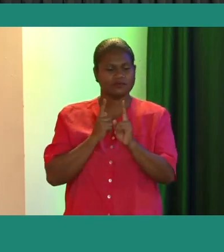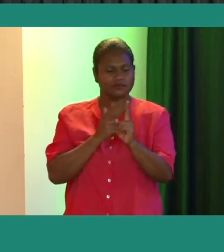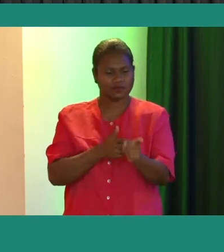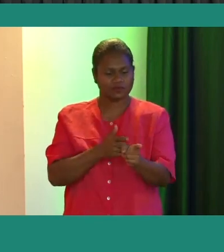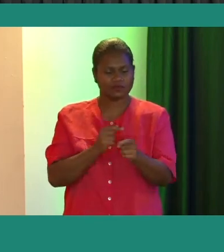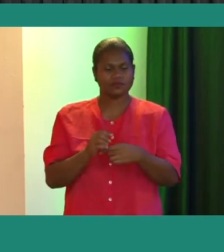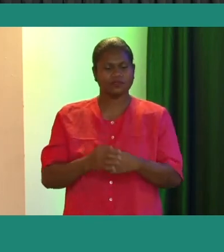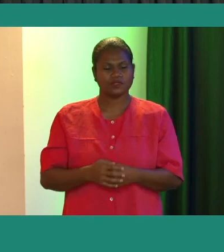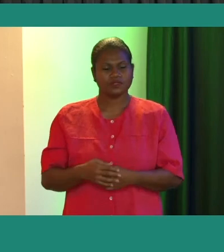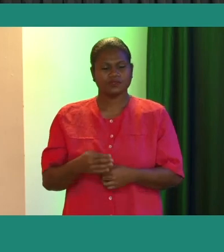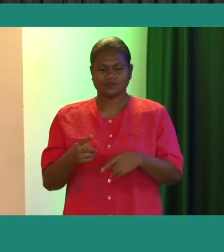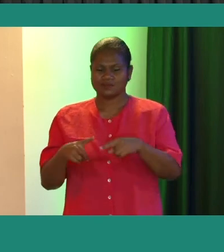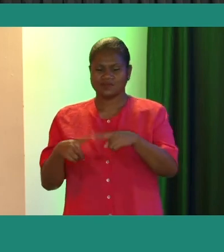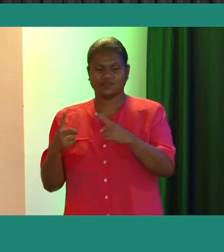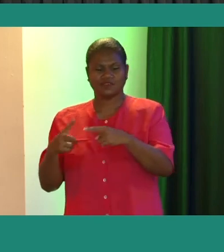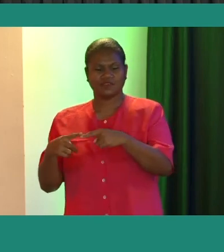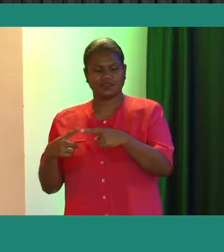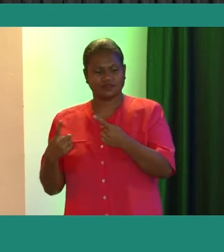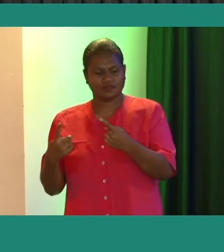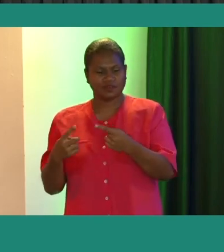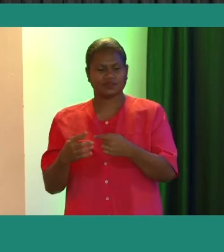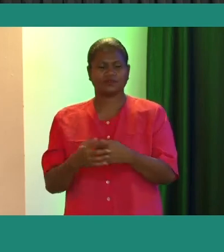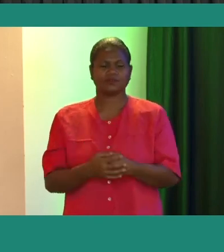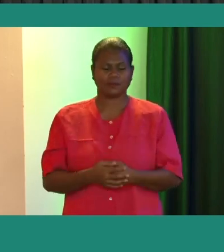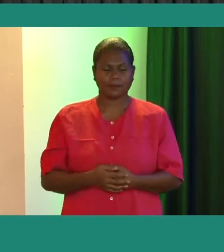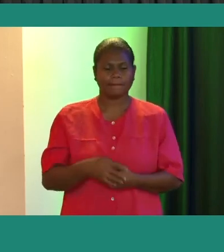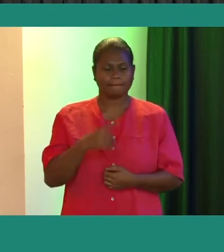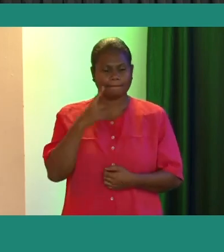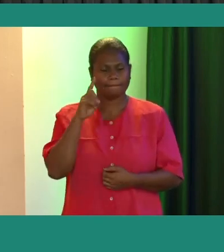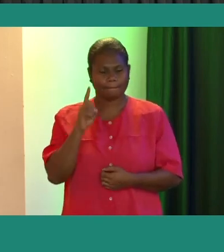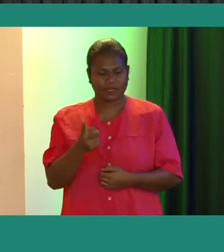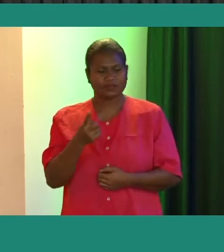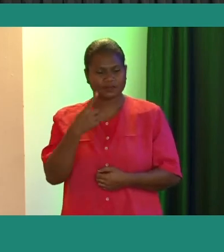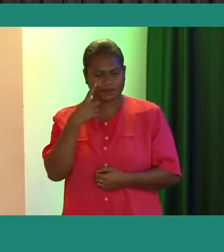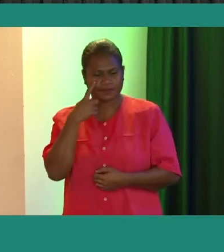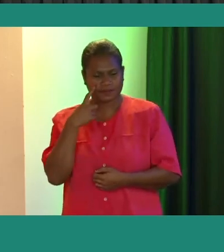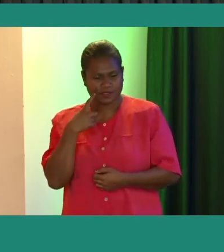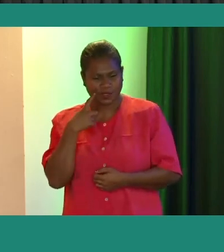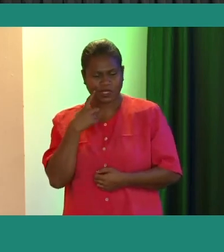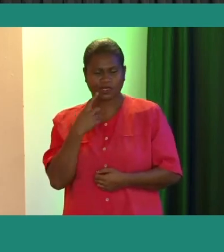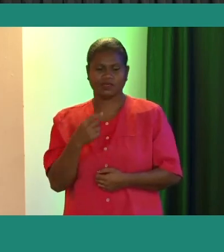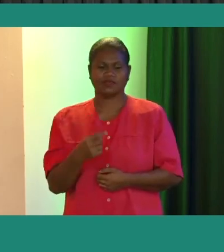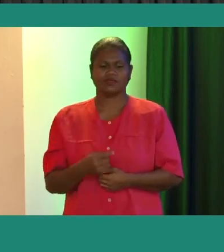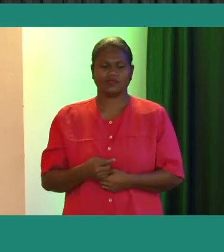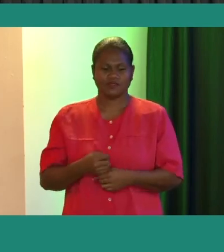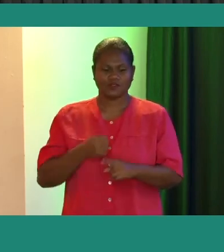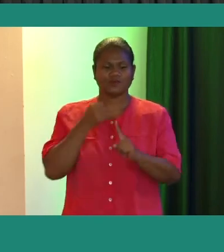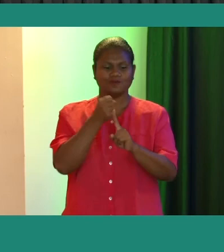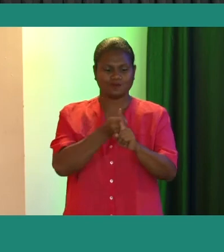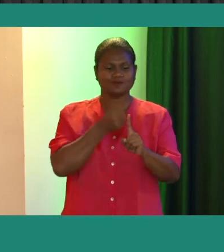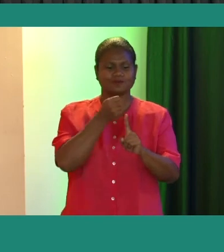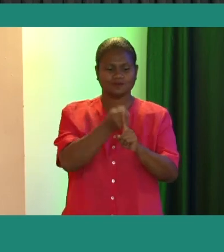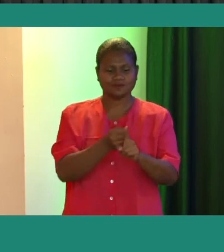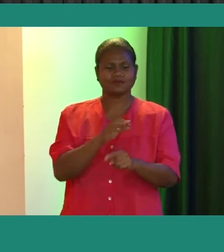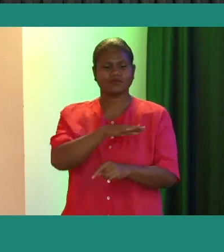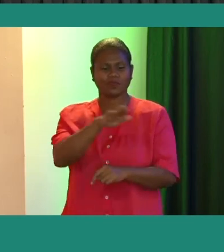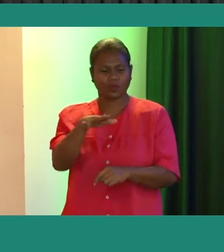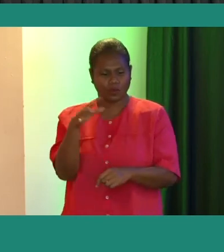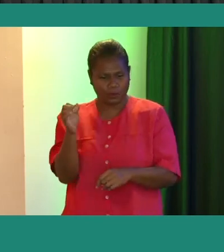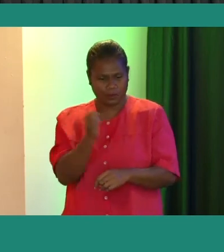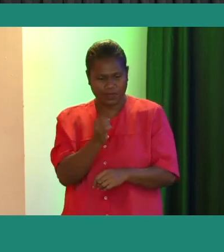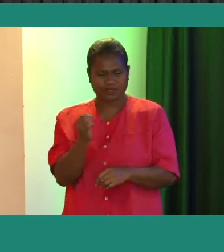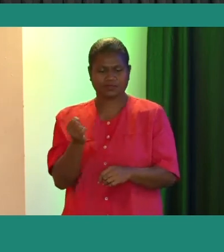solutions and strategies is the approach that we are taking to implementing the policy within those